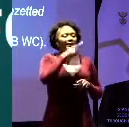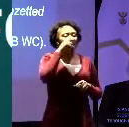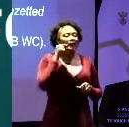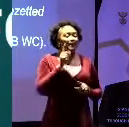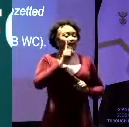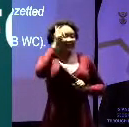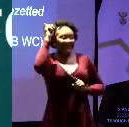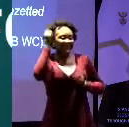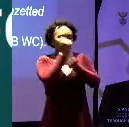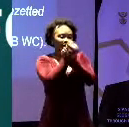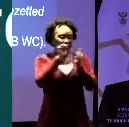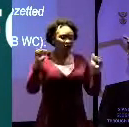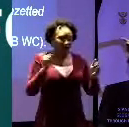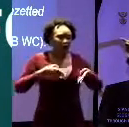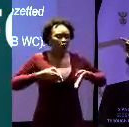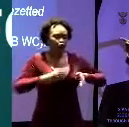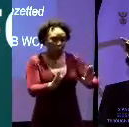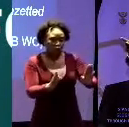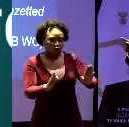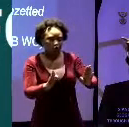up, it was Nelson Mandela